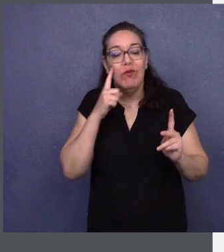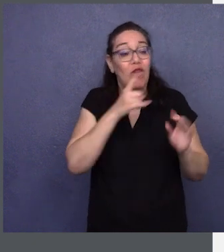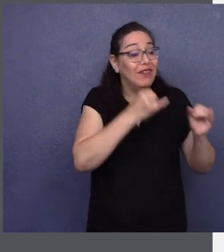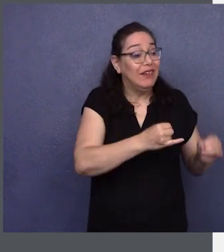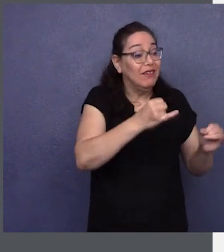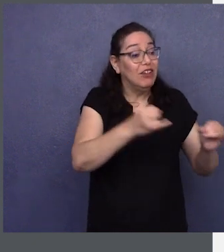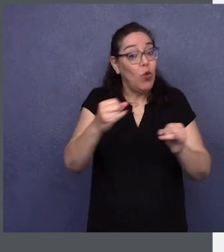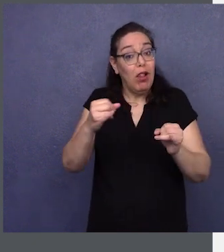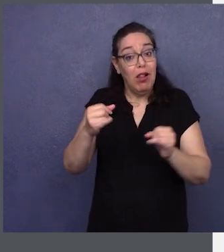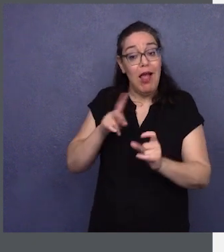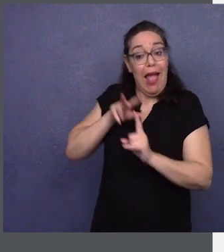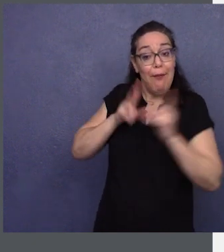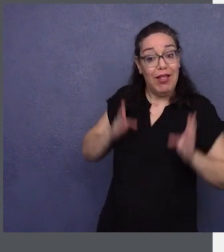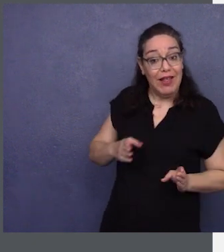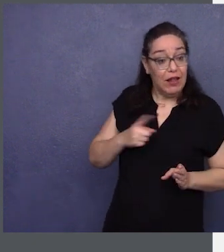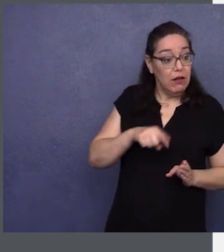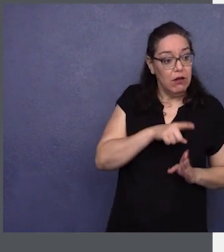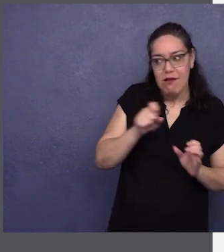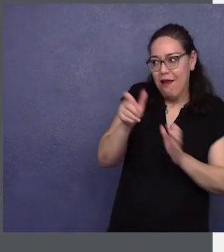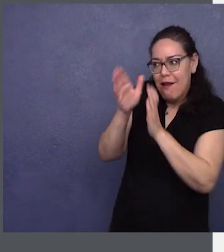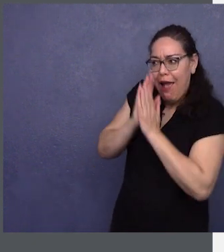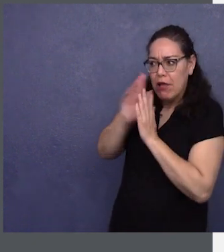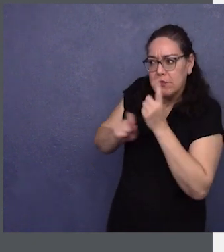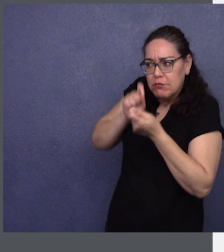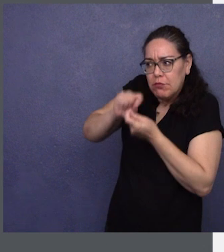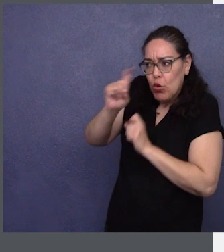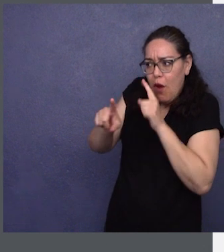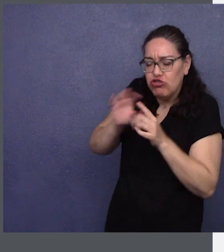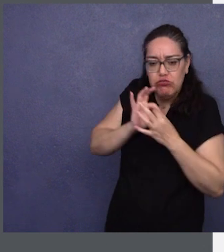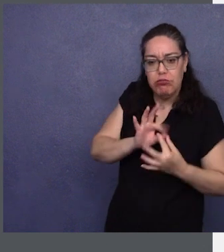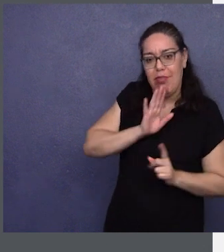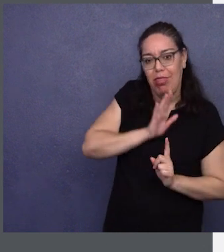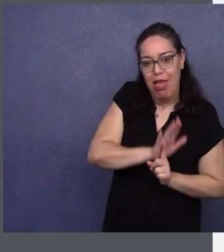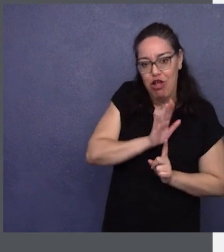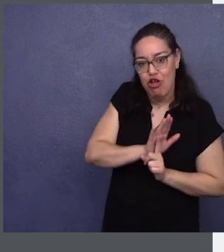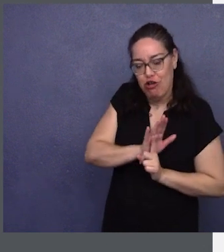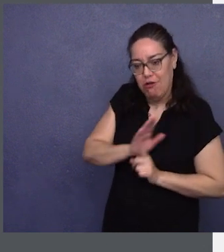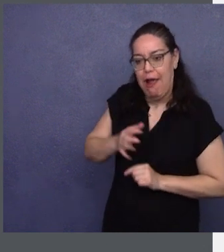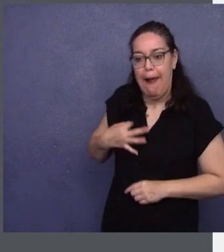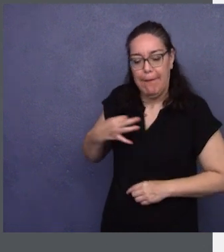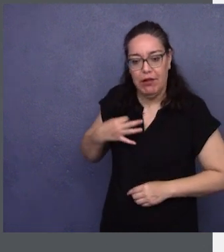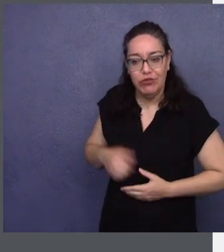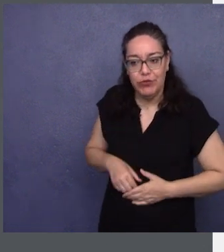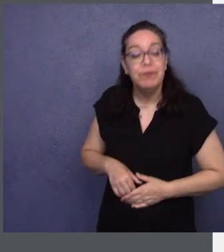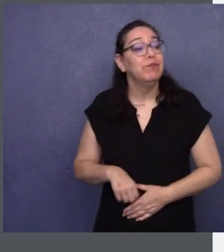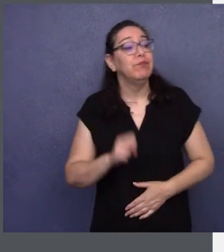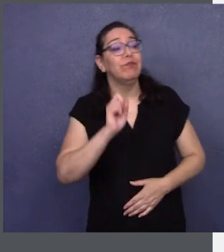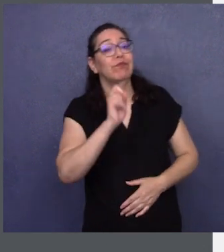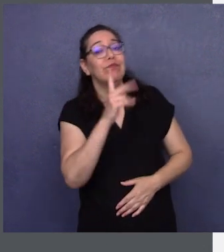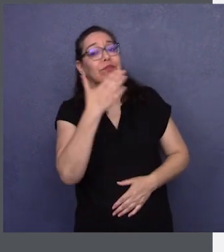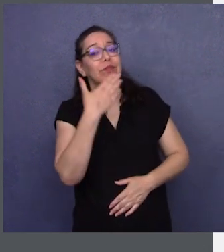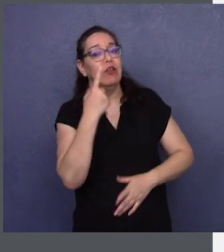individual applicants to ask specific questions about their applications. Okay, thank you for